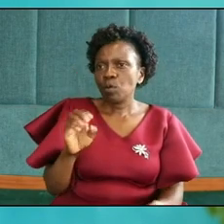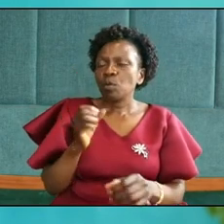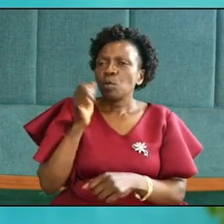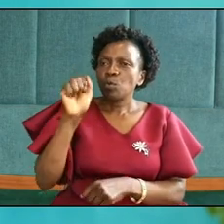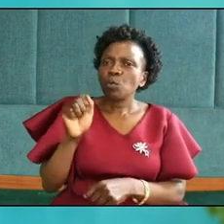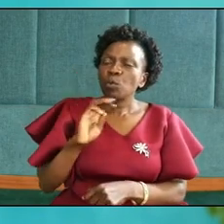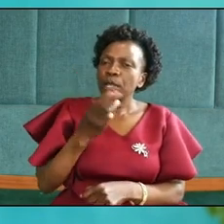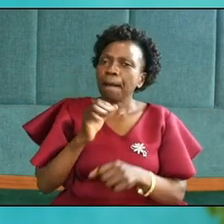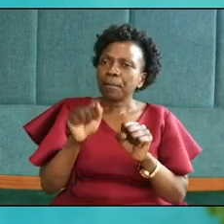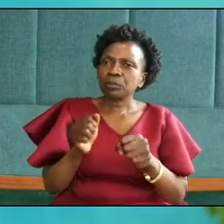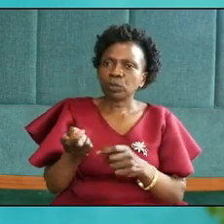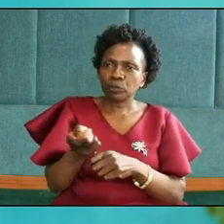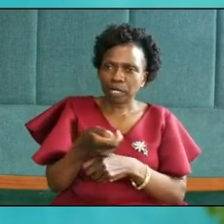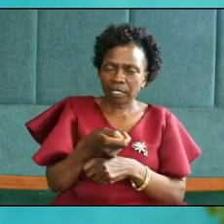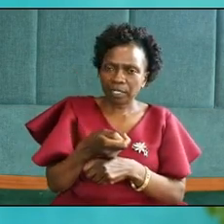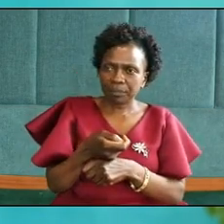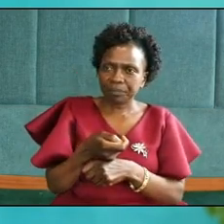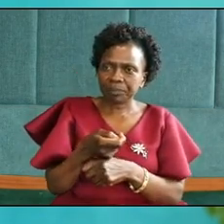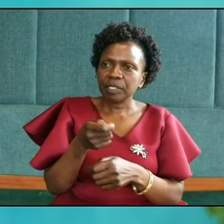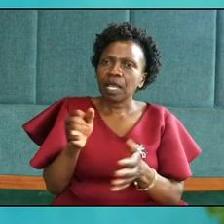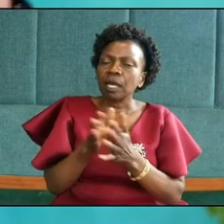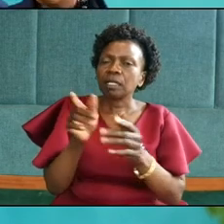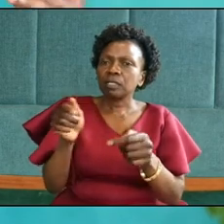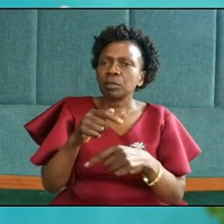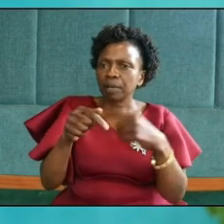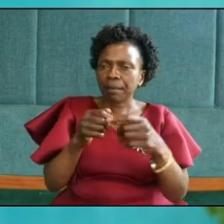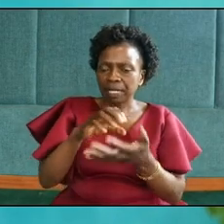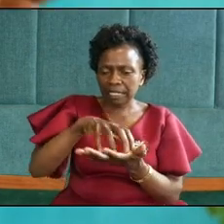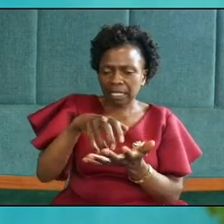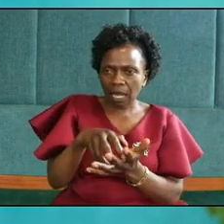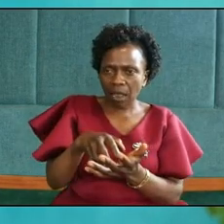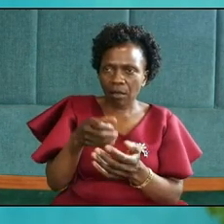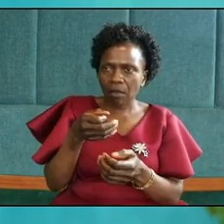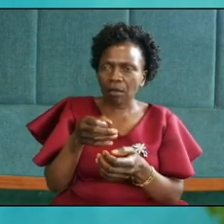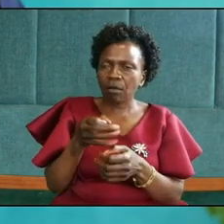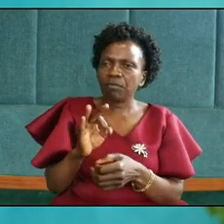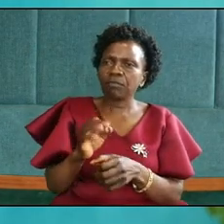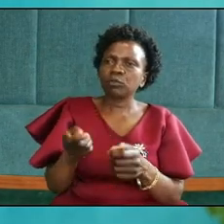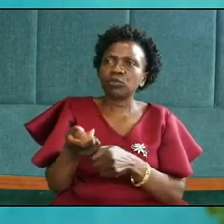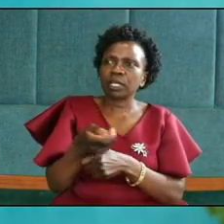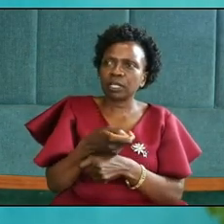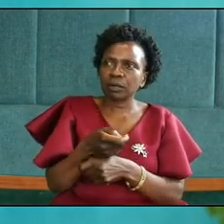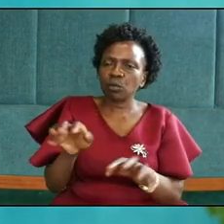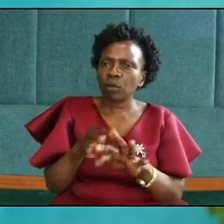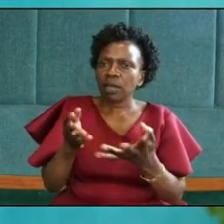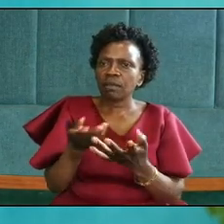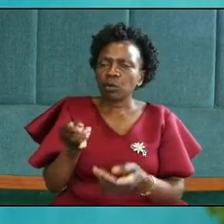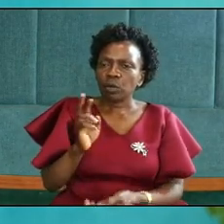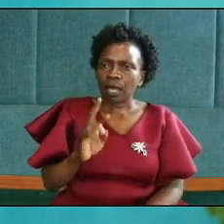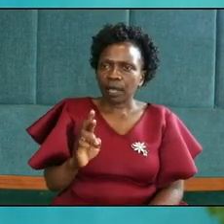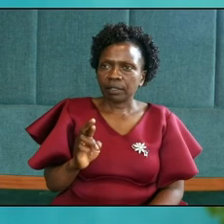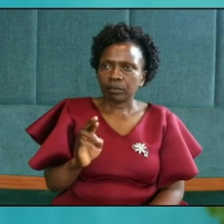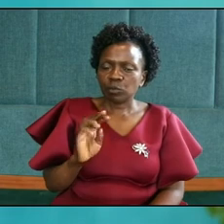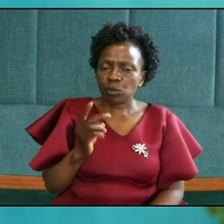a center for training. Other congregations, even the city of Nairobi, wherever you are, we can begin